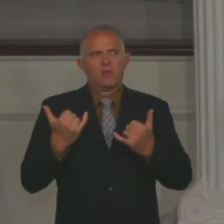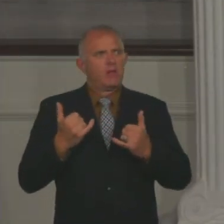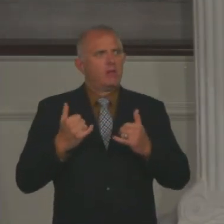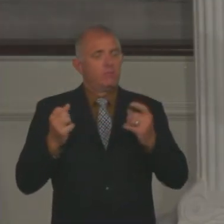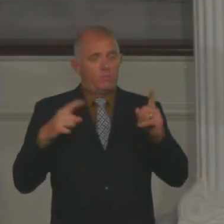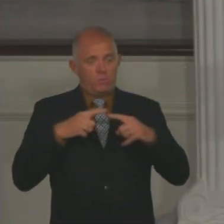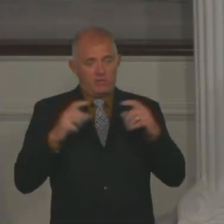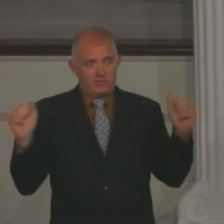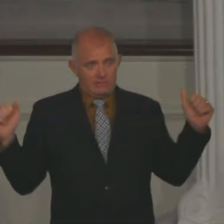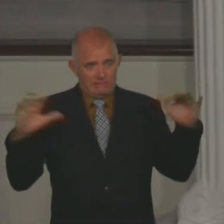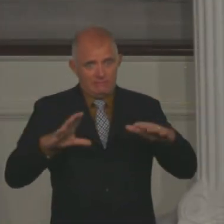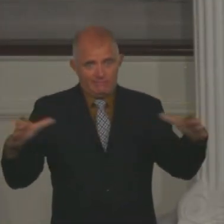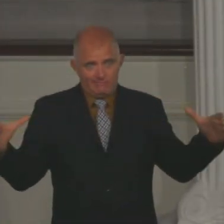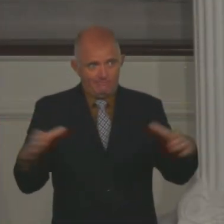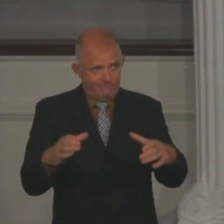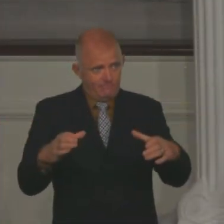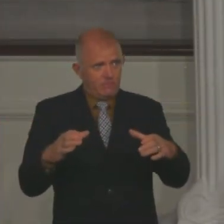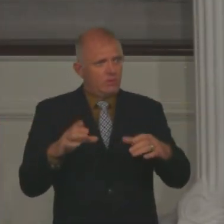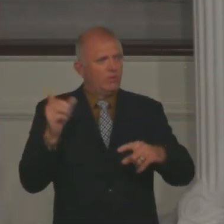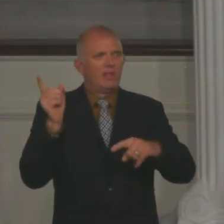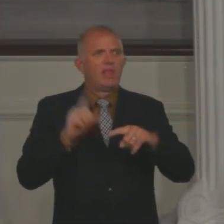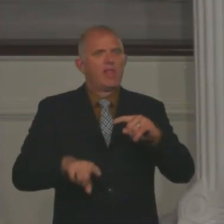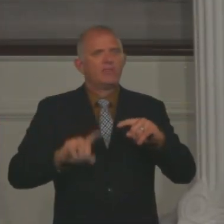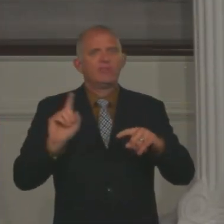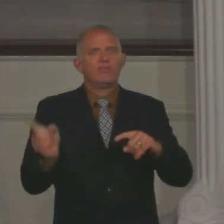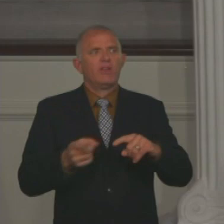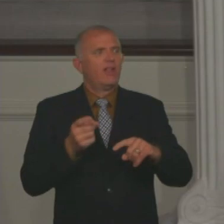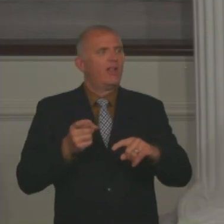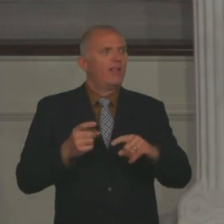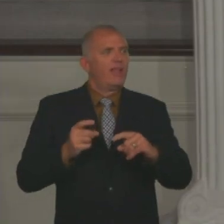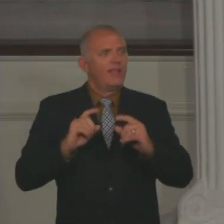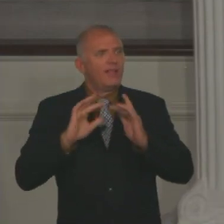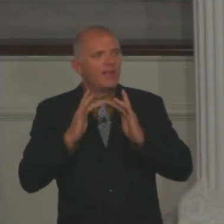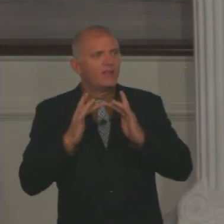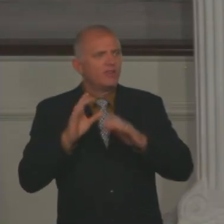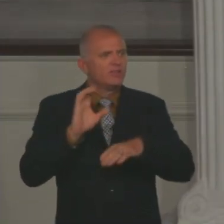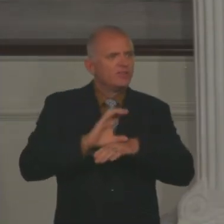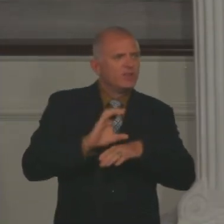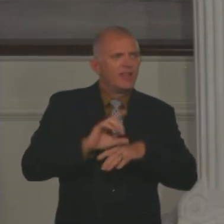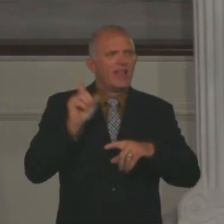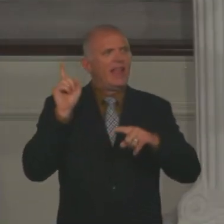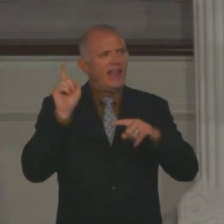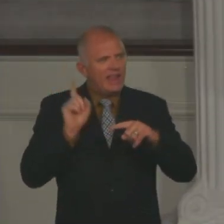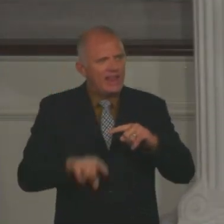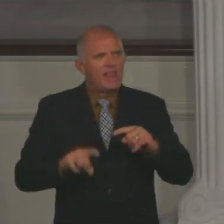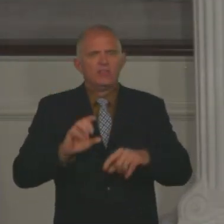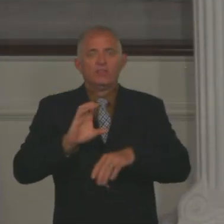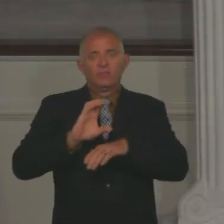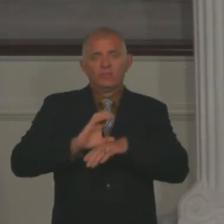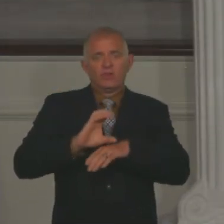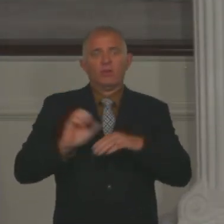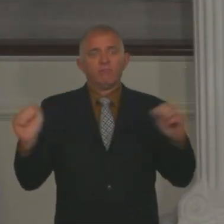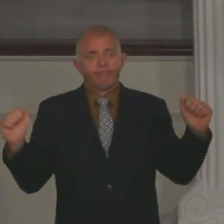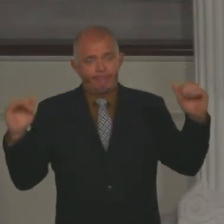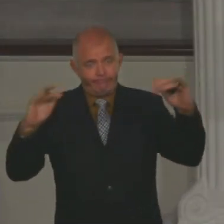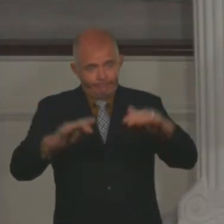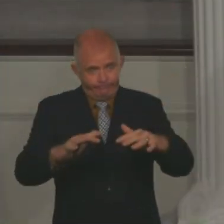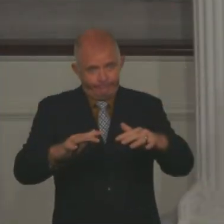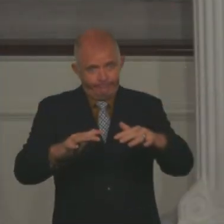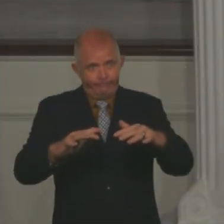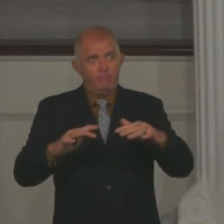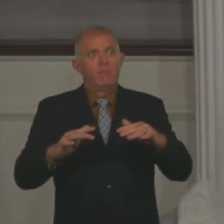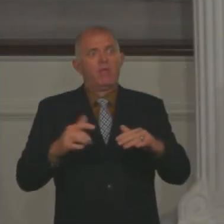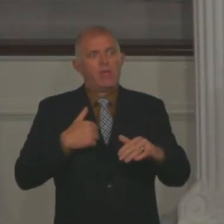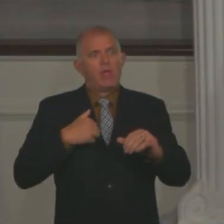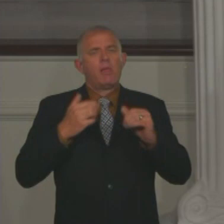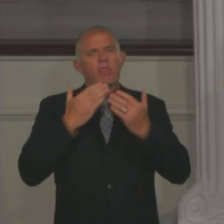you just can't do live stream church. That's just, you can't do it. A church is a called out assembly. Now, I'm thankful